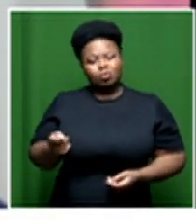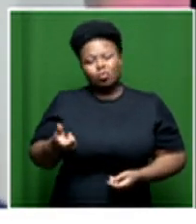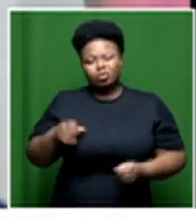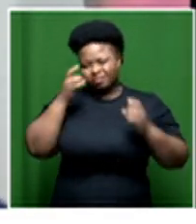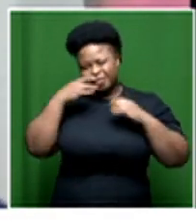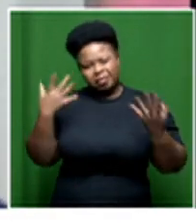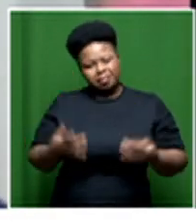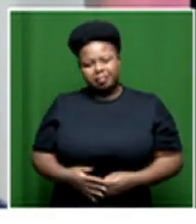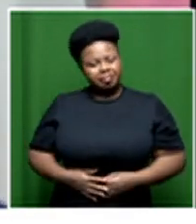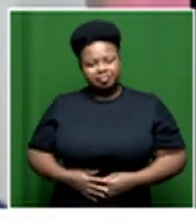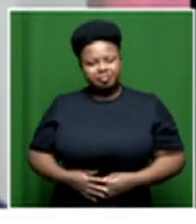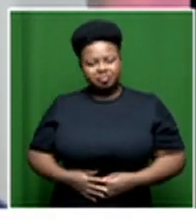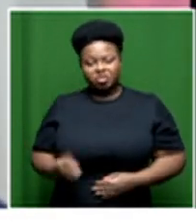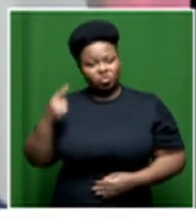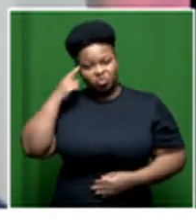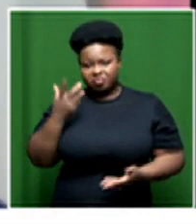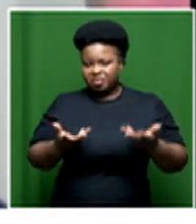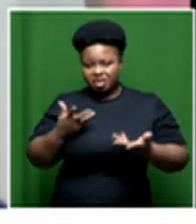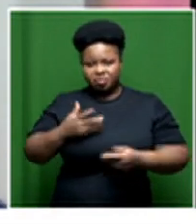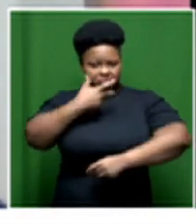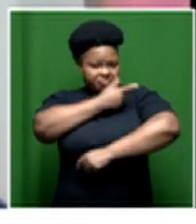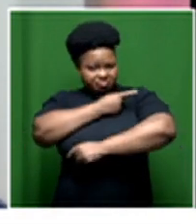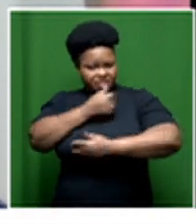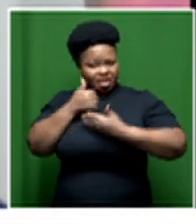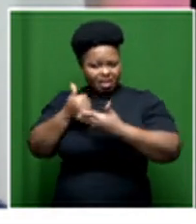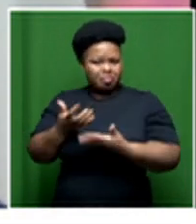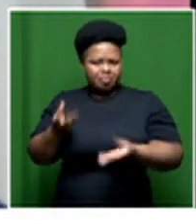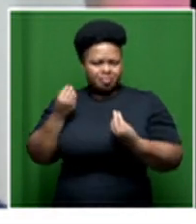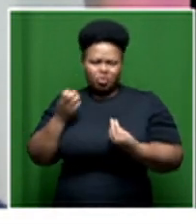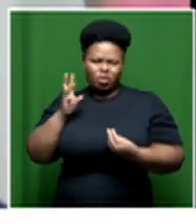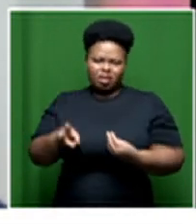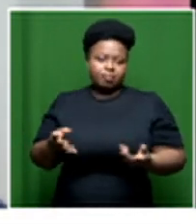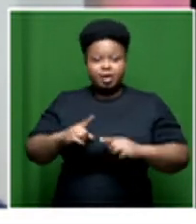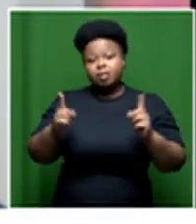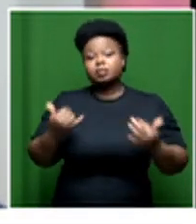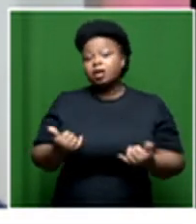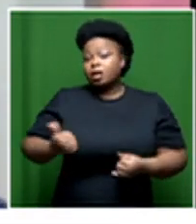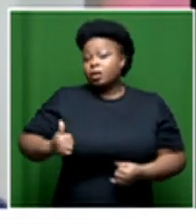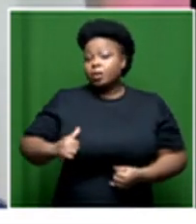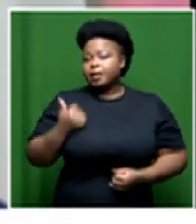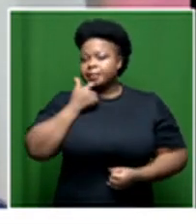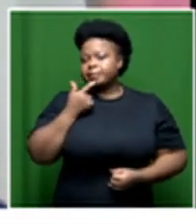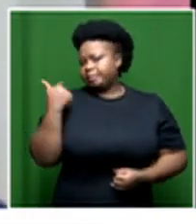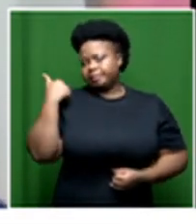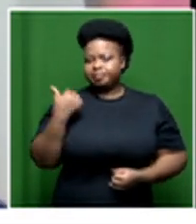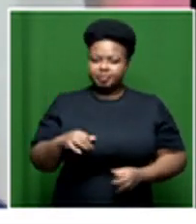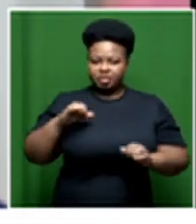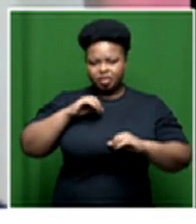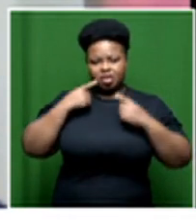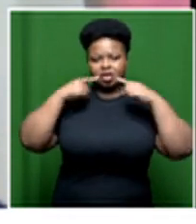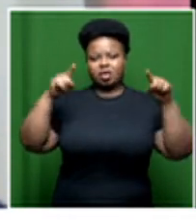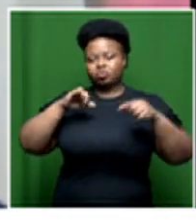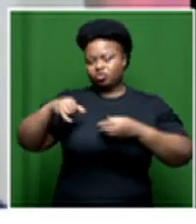that there might never be any kind of an intervention. But with a recent announcement that